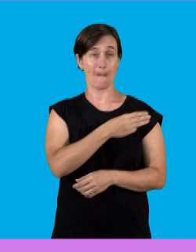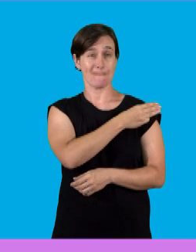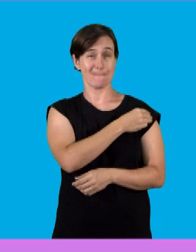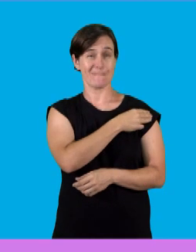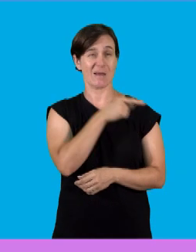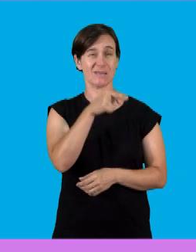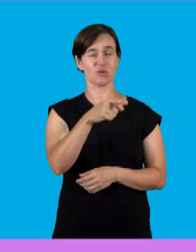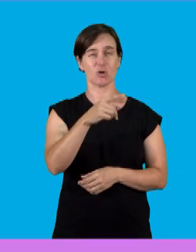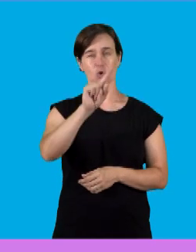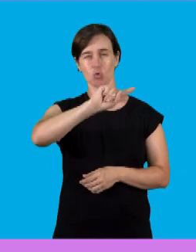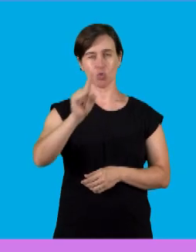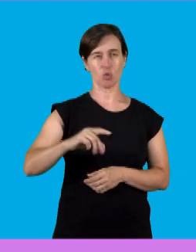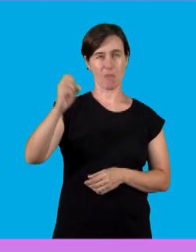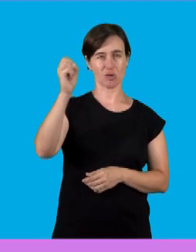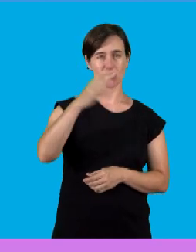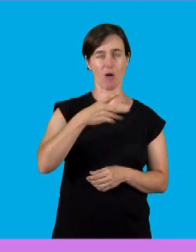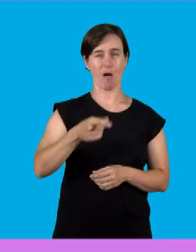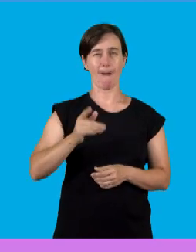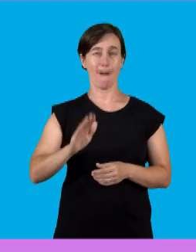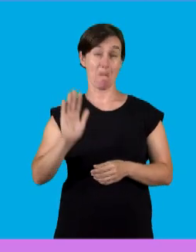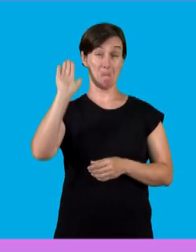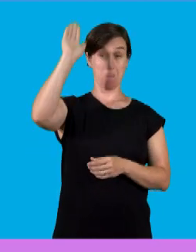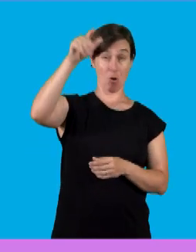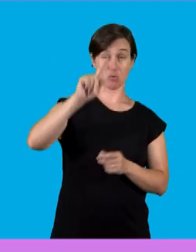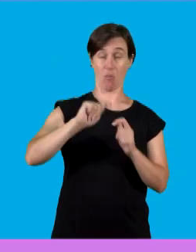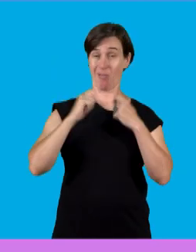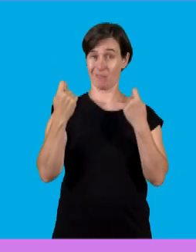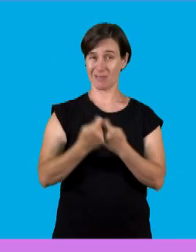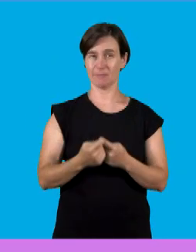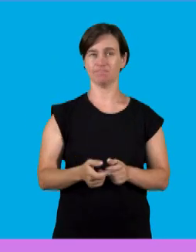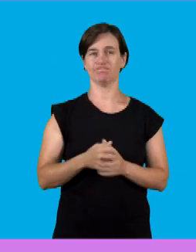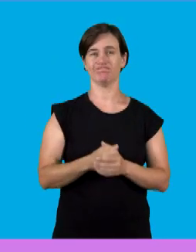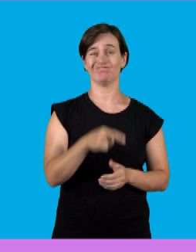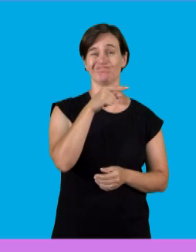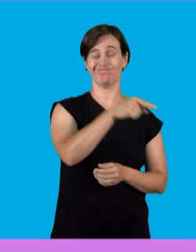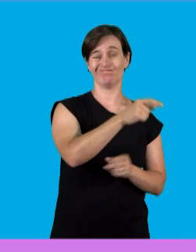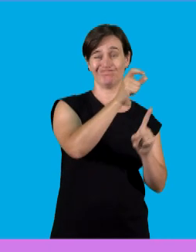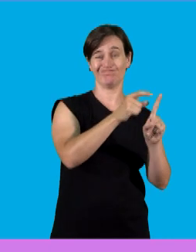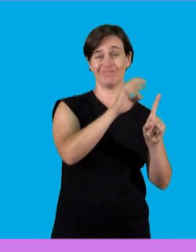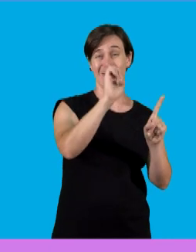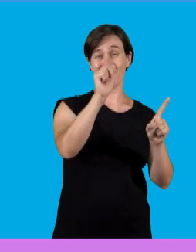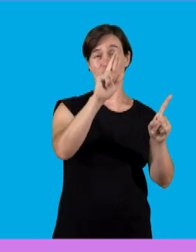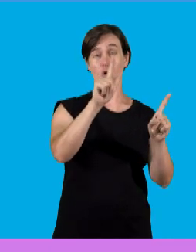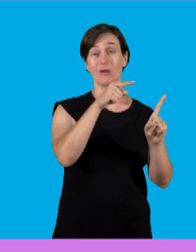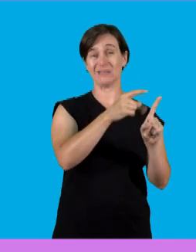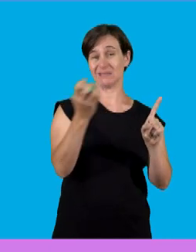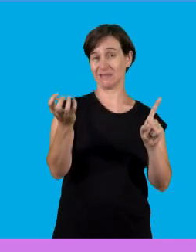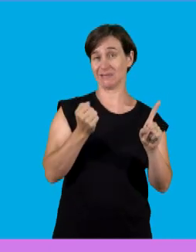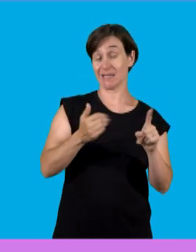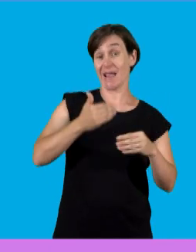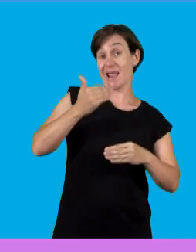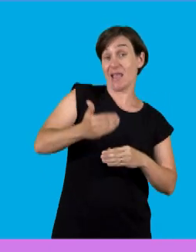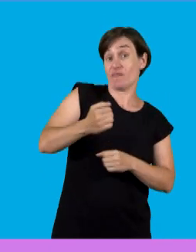Superstars basketball team, Mr. Earl Watson, right, he's 41 years old, receives an annual taxable income,